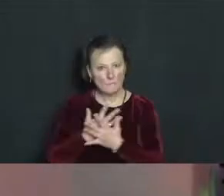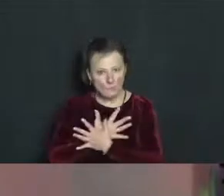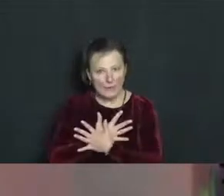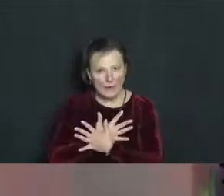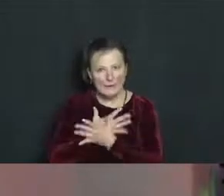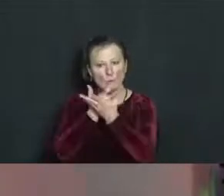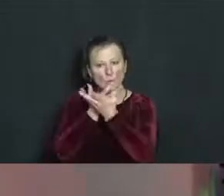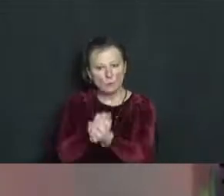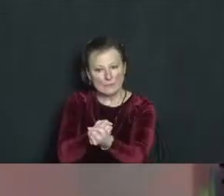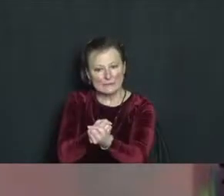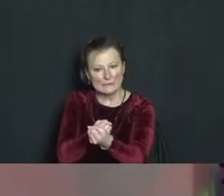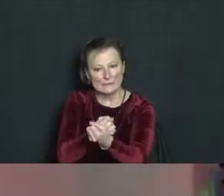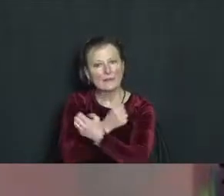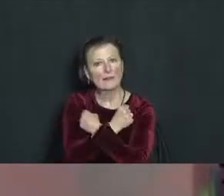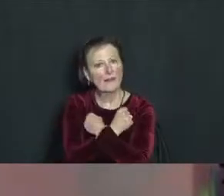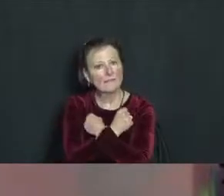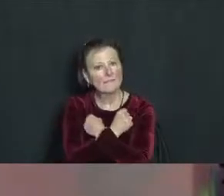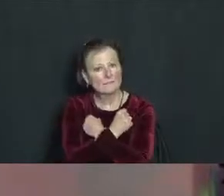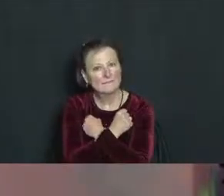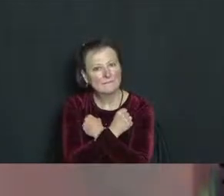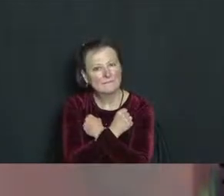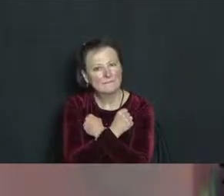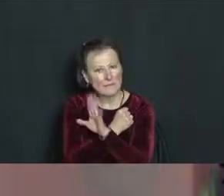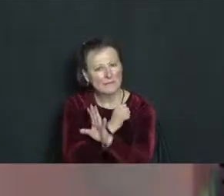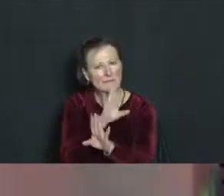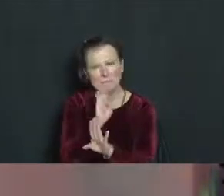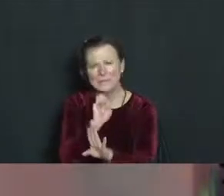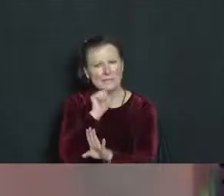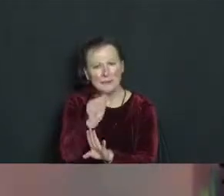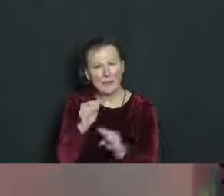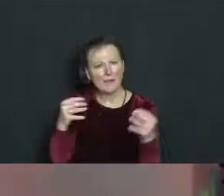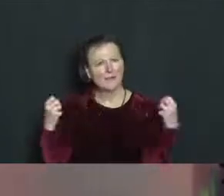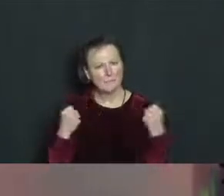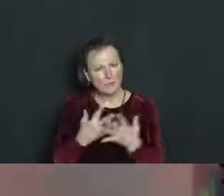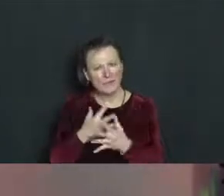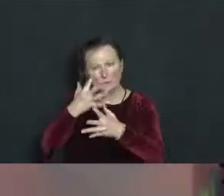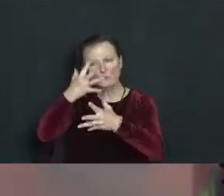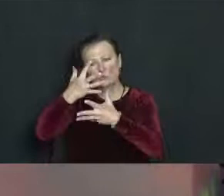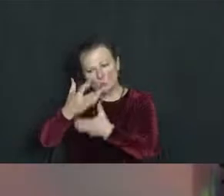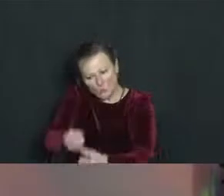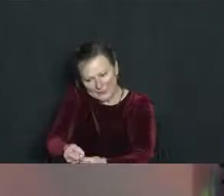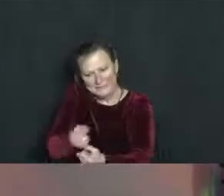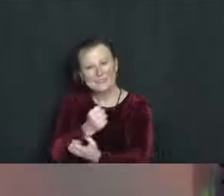trust love. Be not afraid, trust love.